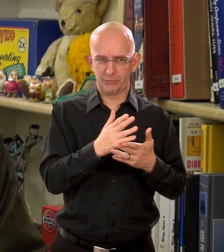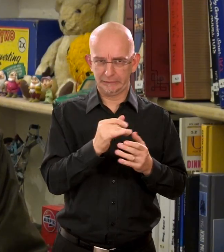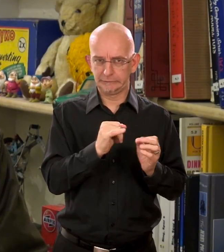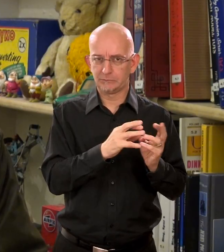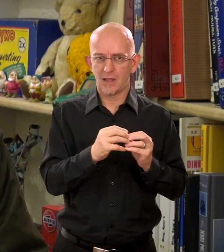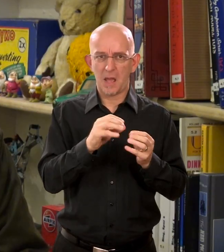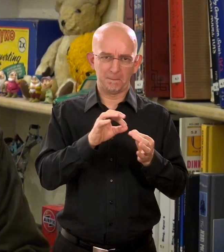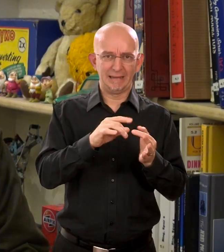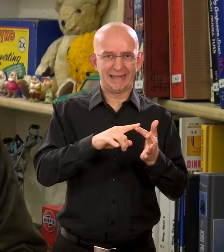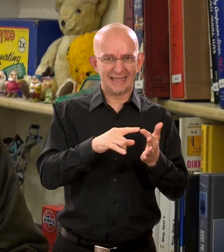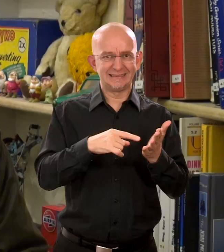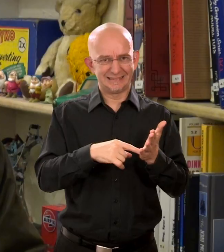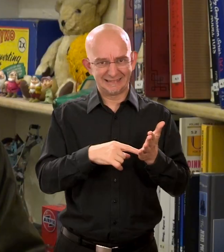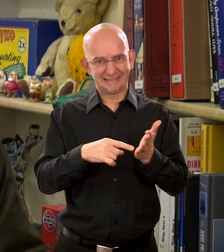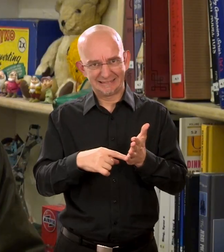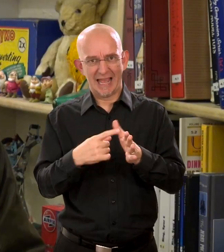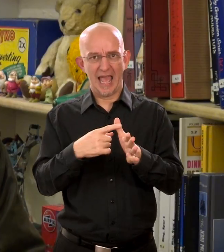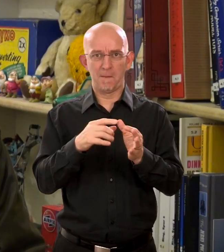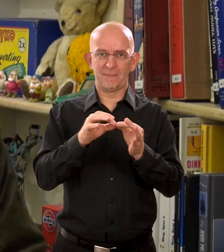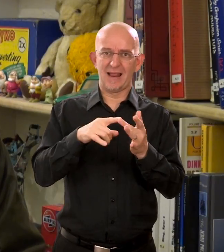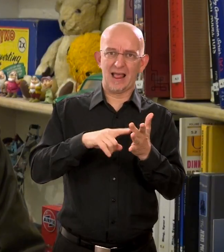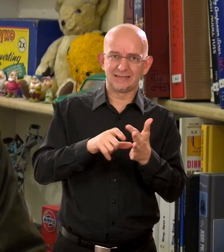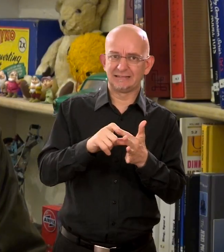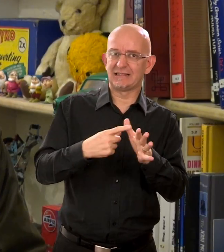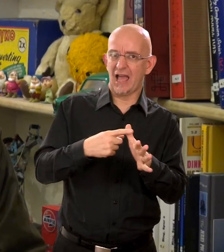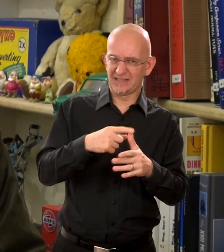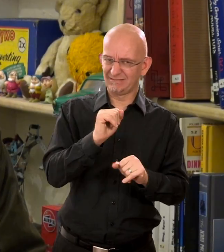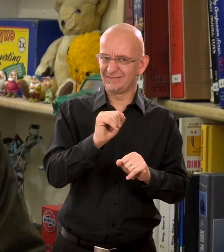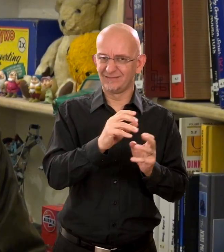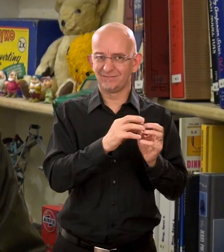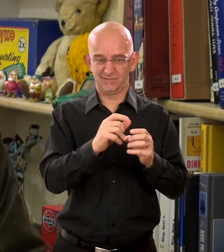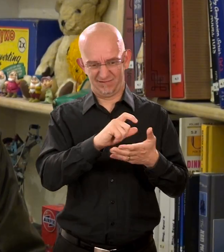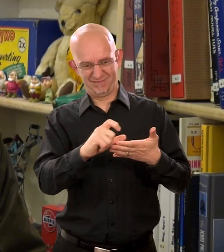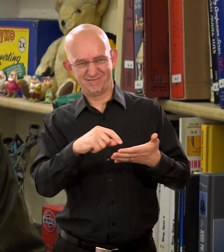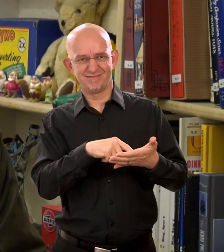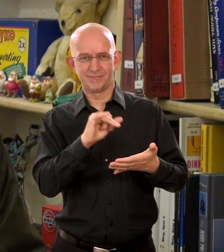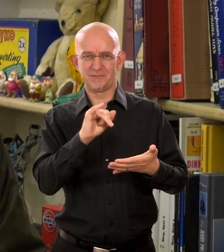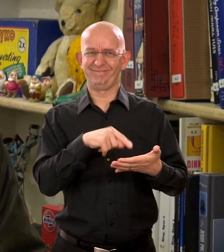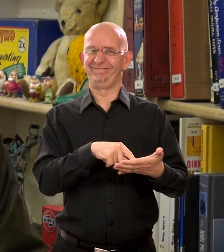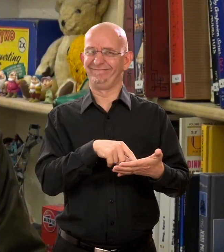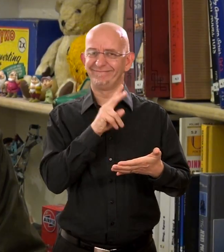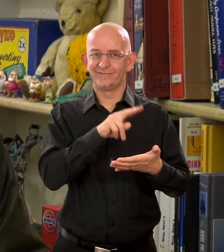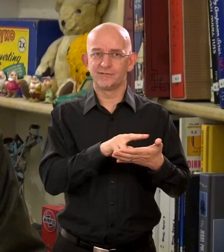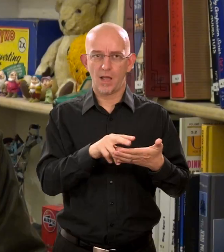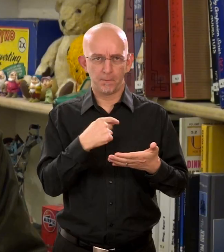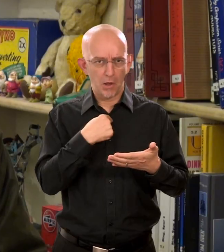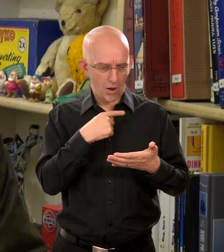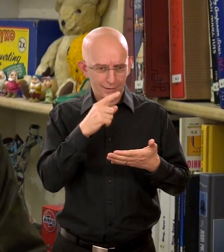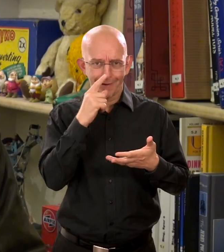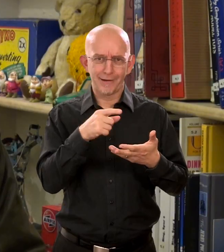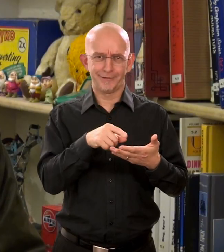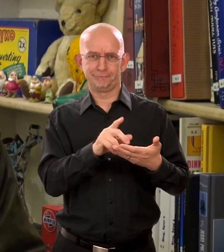it was on the packet, the name. And I could form quite ambitious constructions with those, but